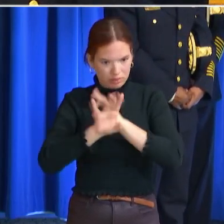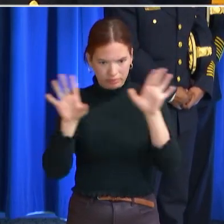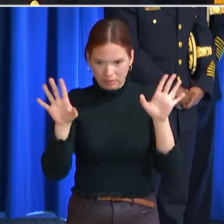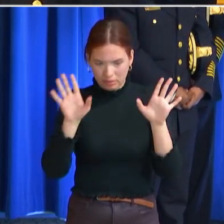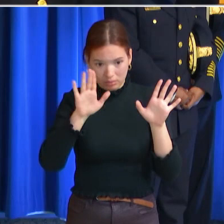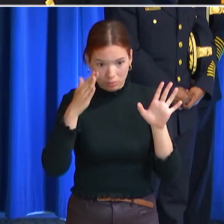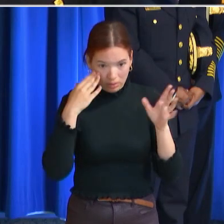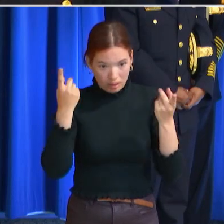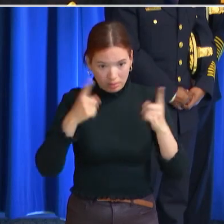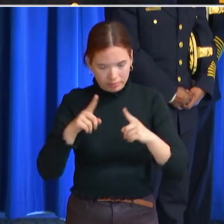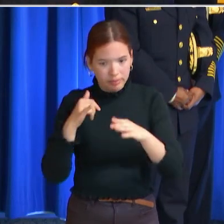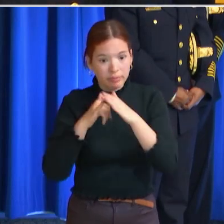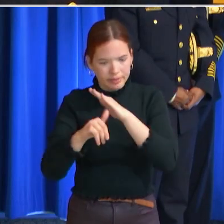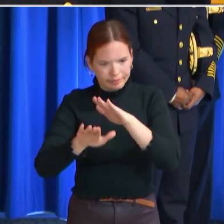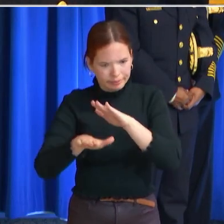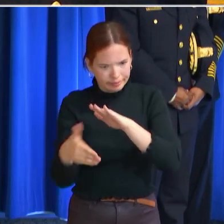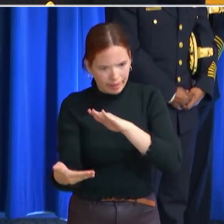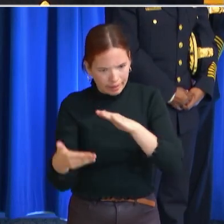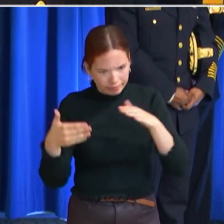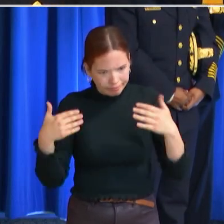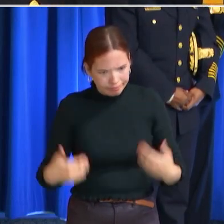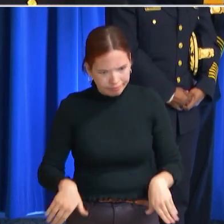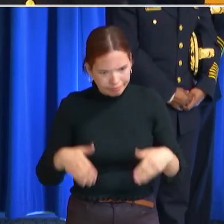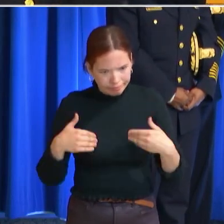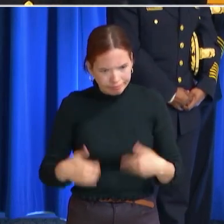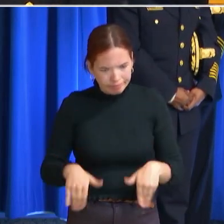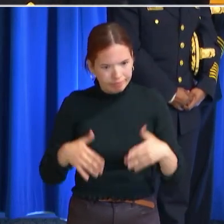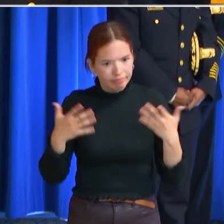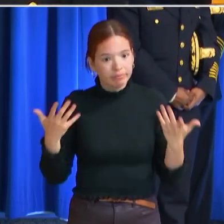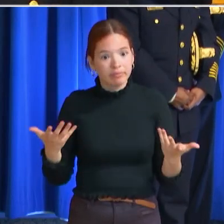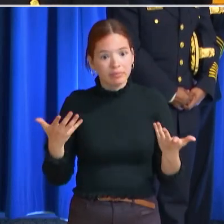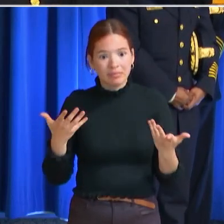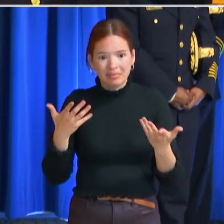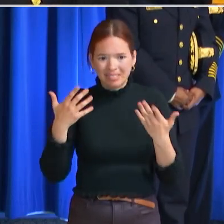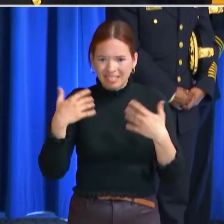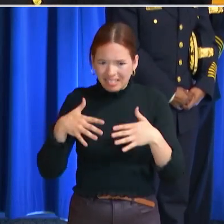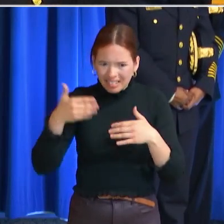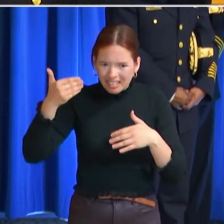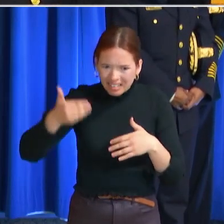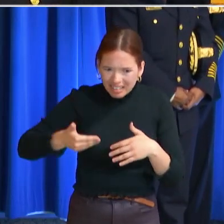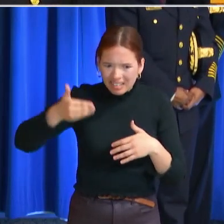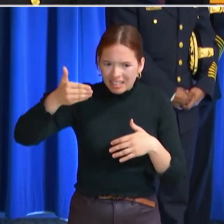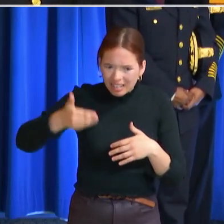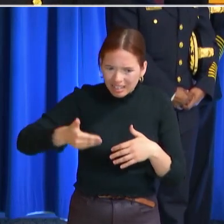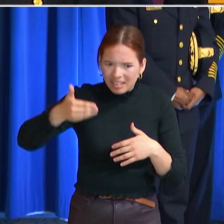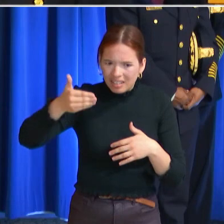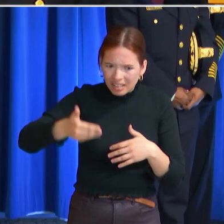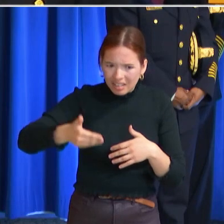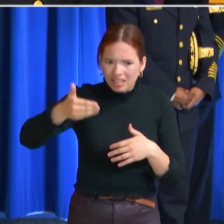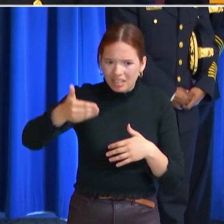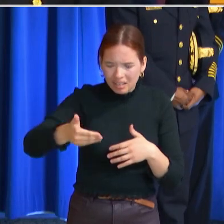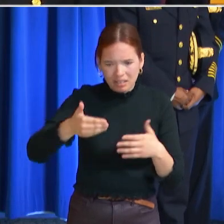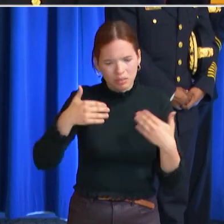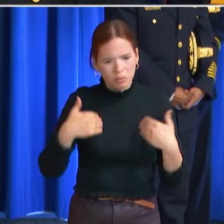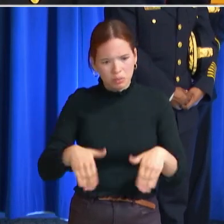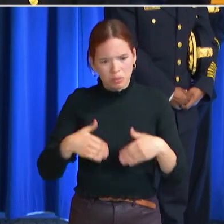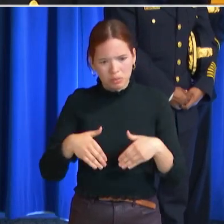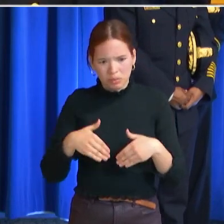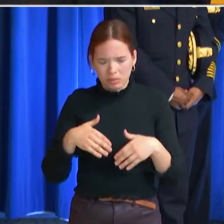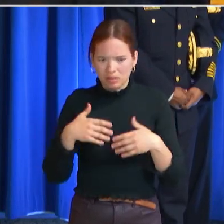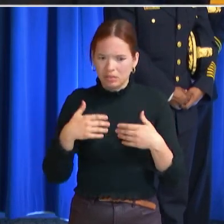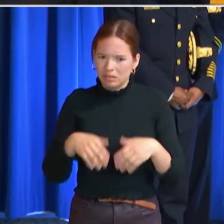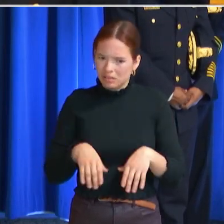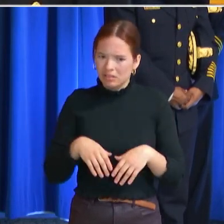And so every season of being mayor of a big city requires tough